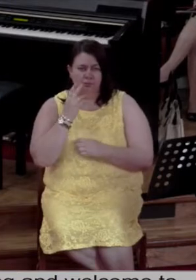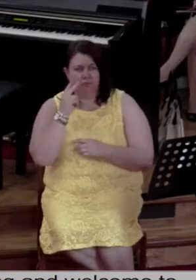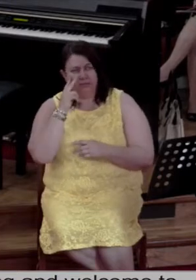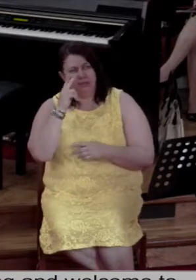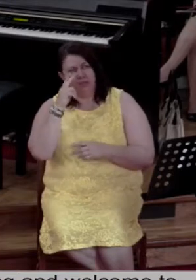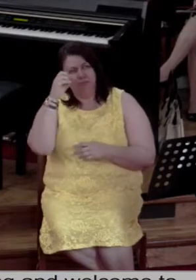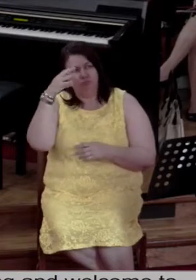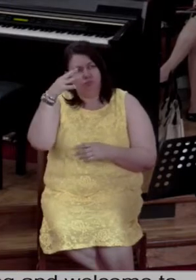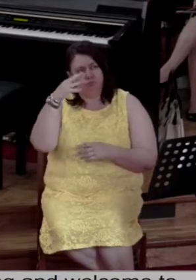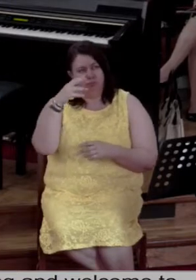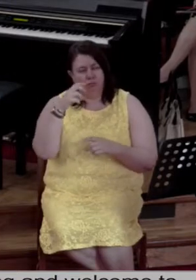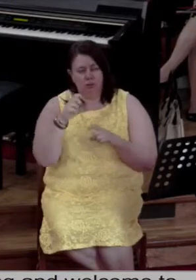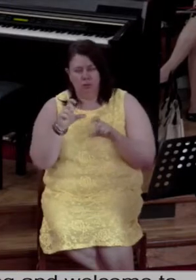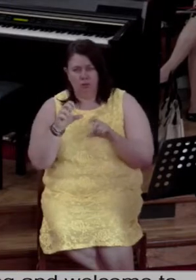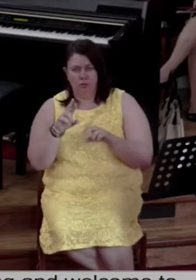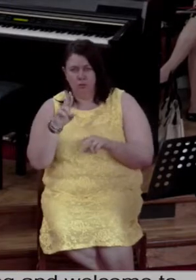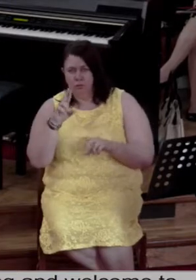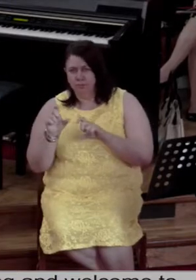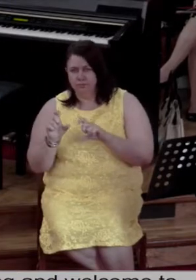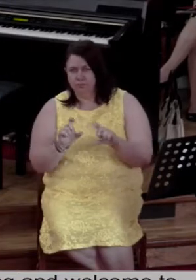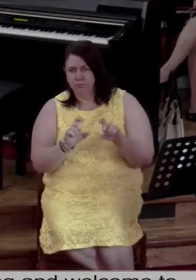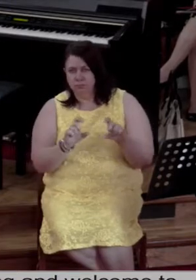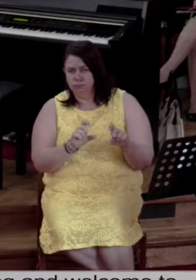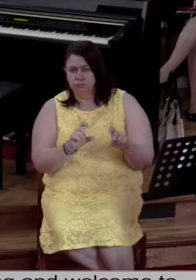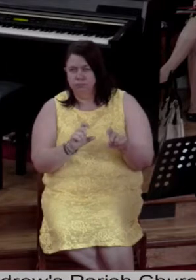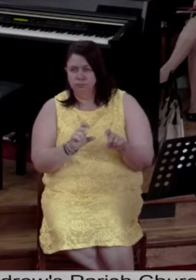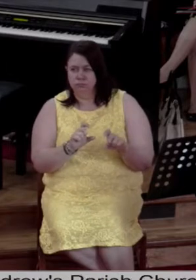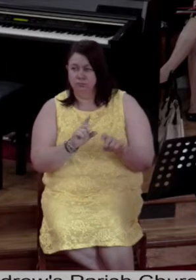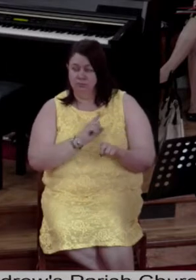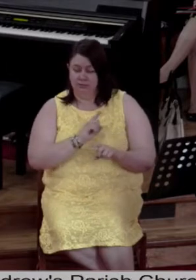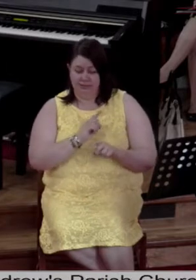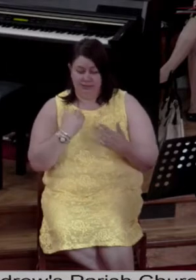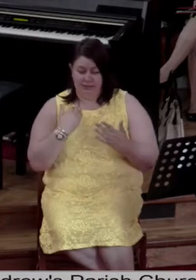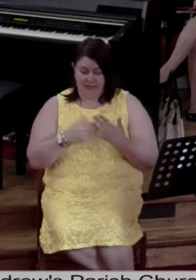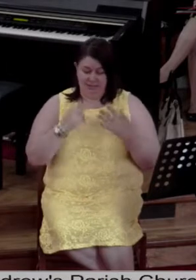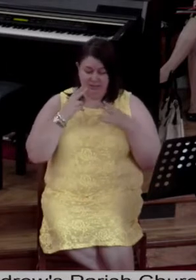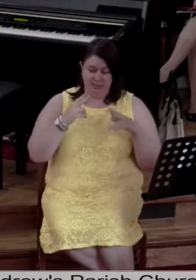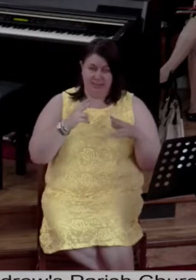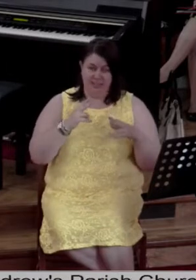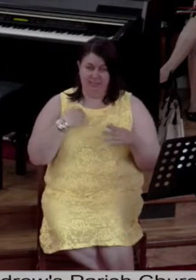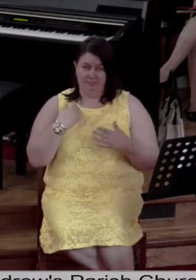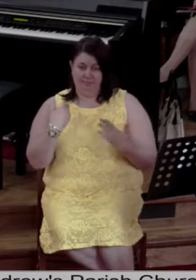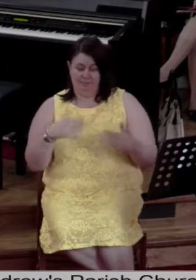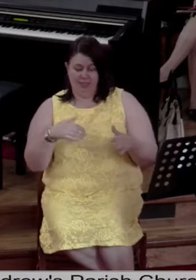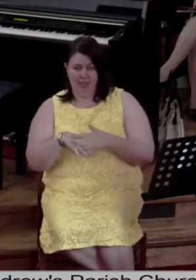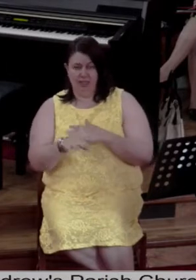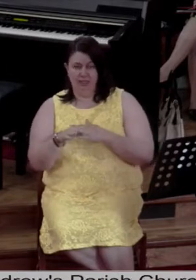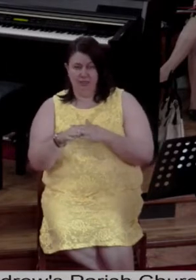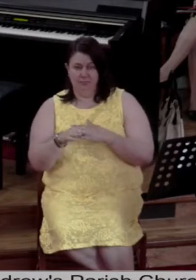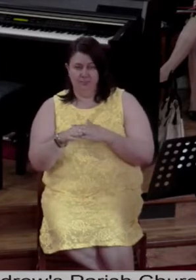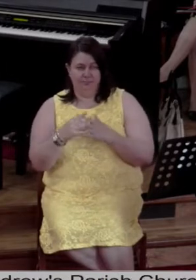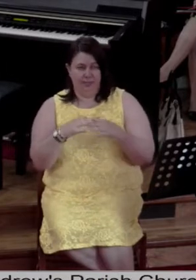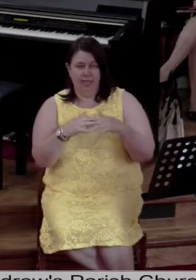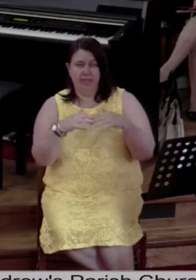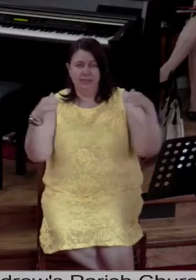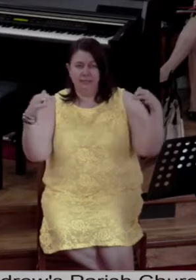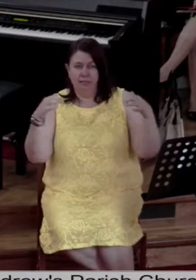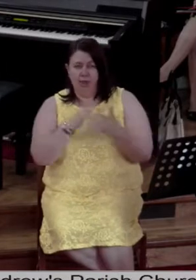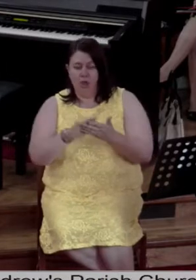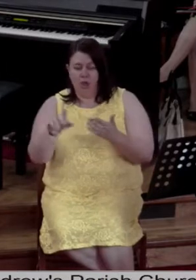Hope it sticks around for a wee while. I haven't seen much of it because I've been in the General Assembly Hall for most part of last